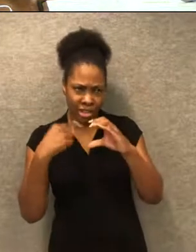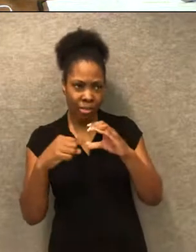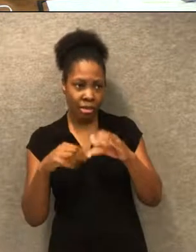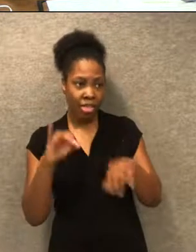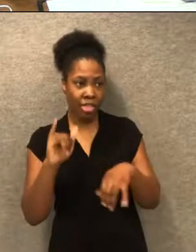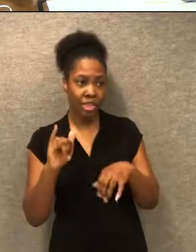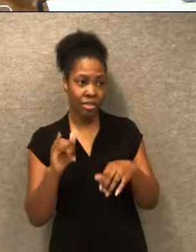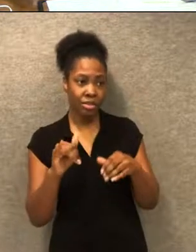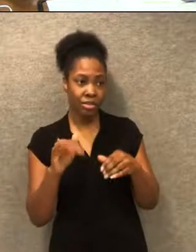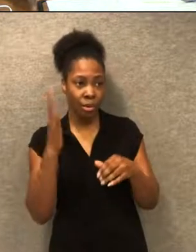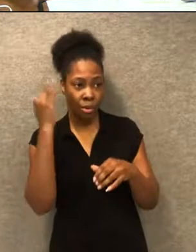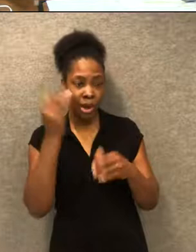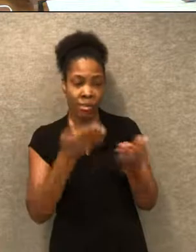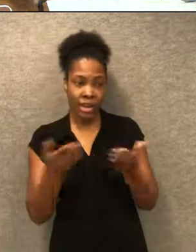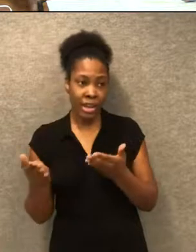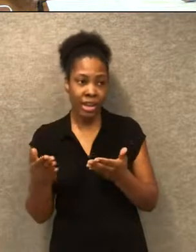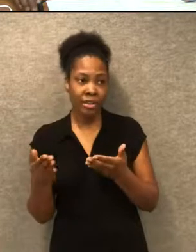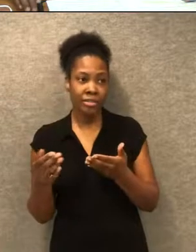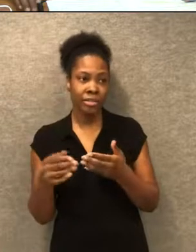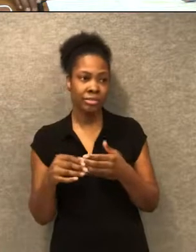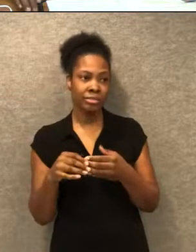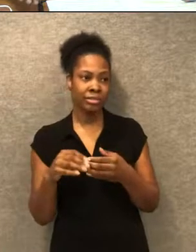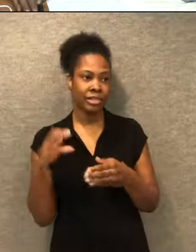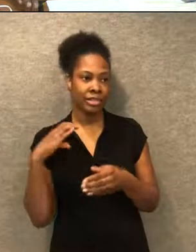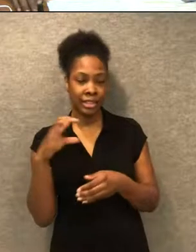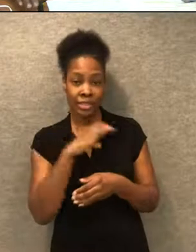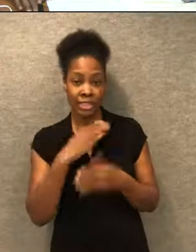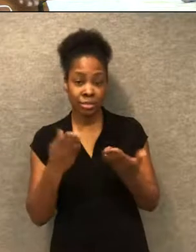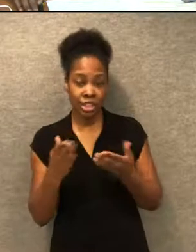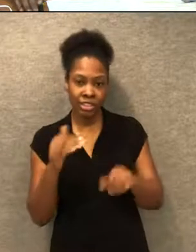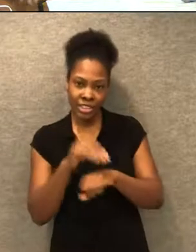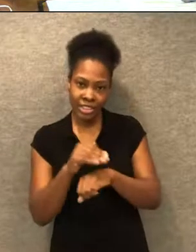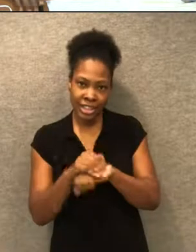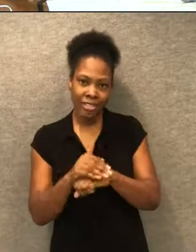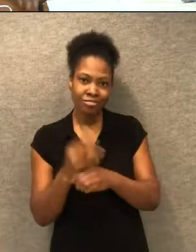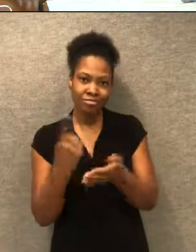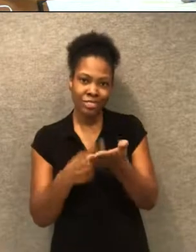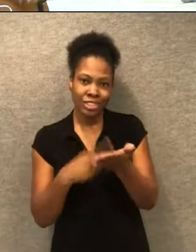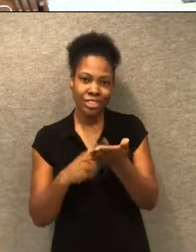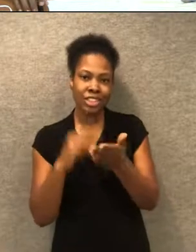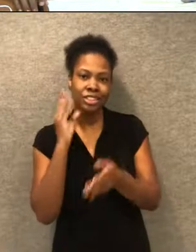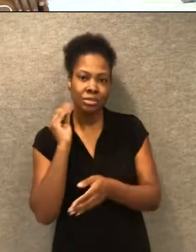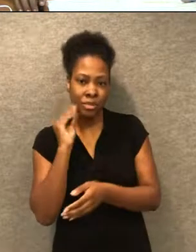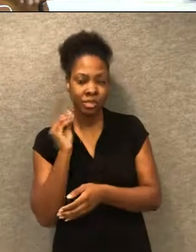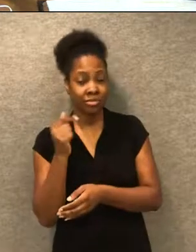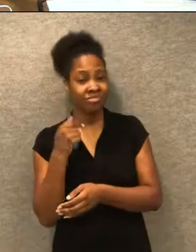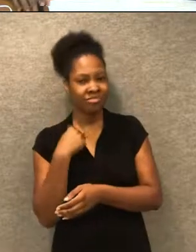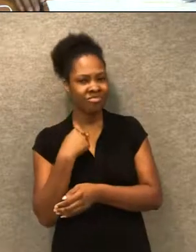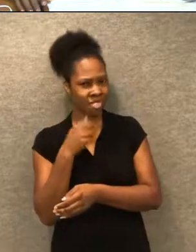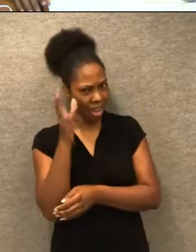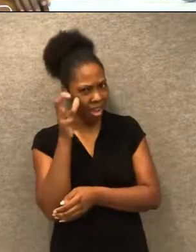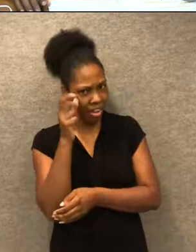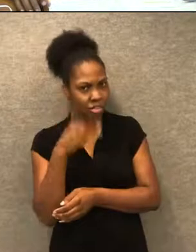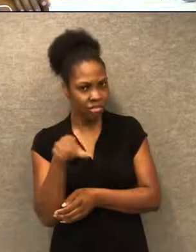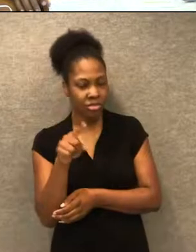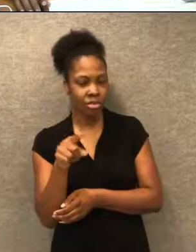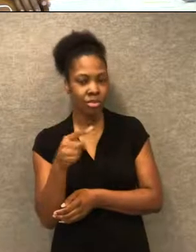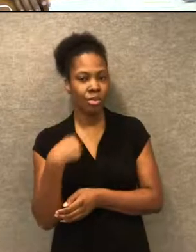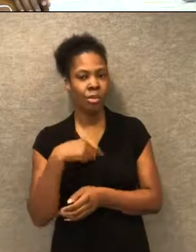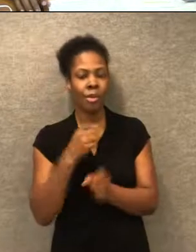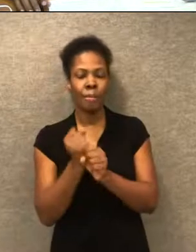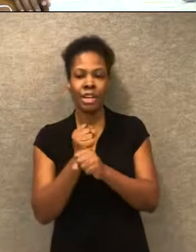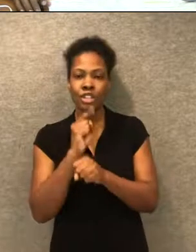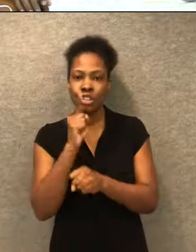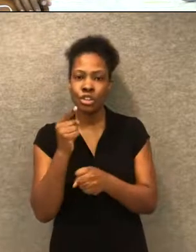bringing Councilman Mustafa Brett here tonight to talk about his experience. I hear you loud and clear, and we definitely gonna make sure that we